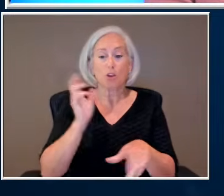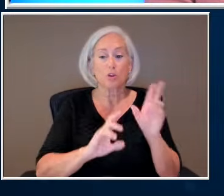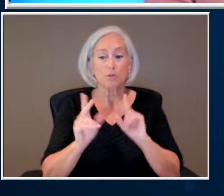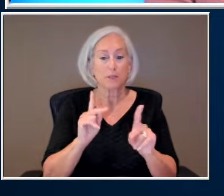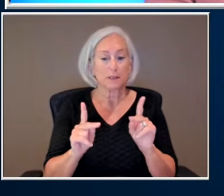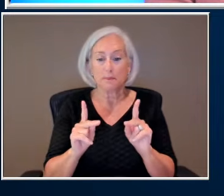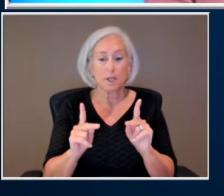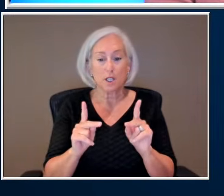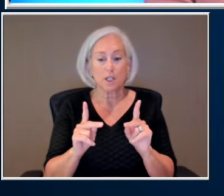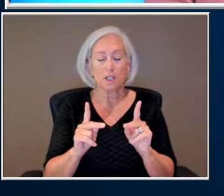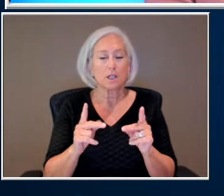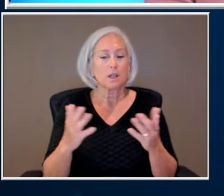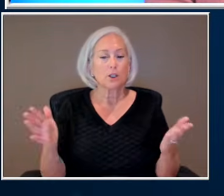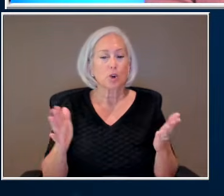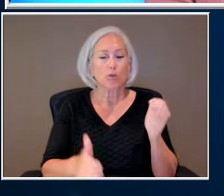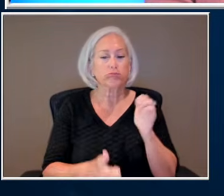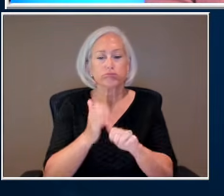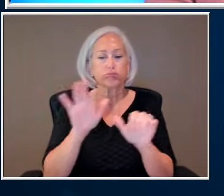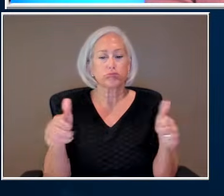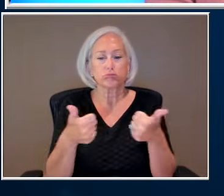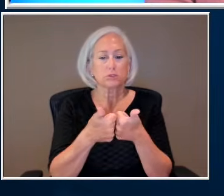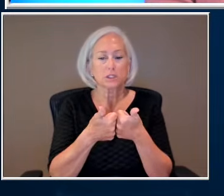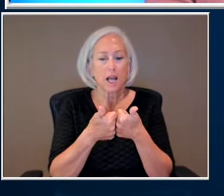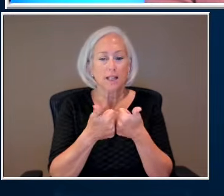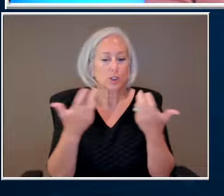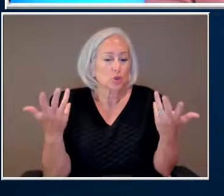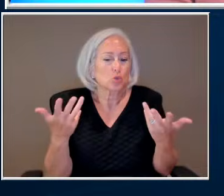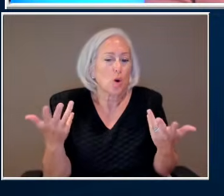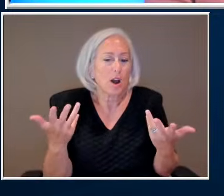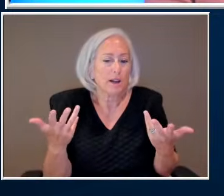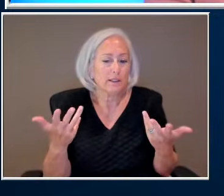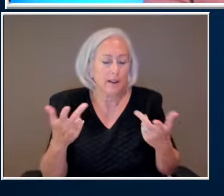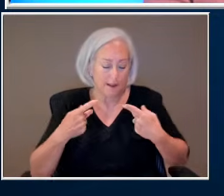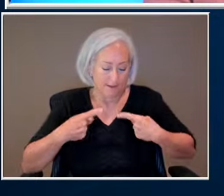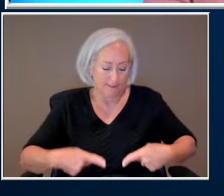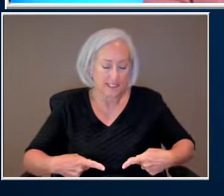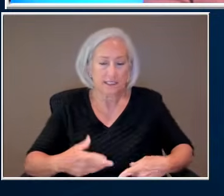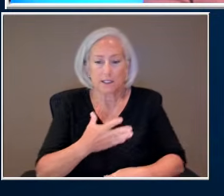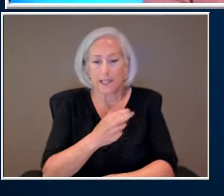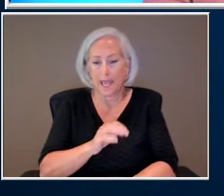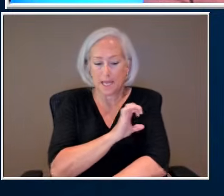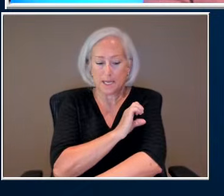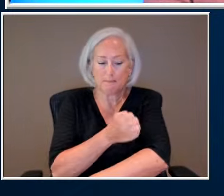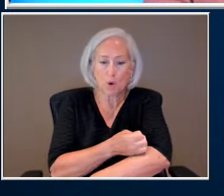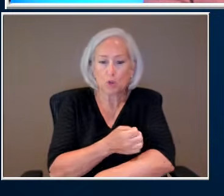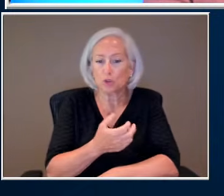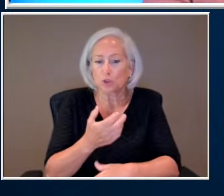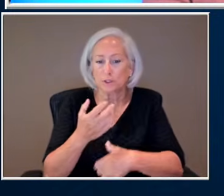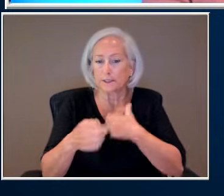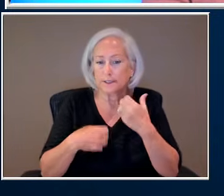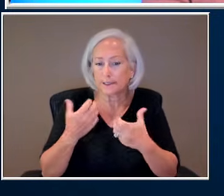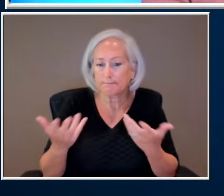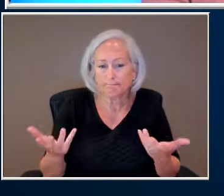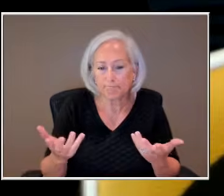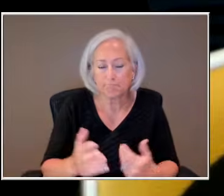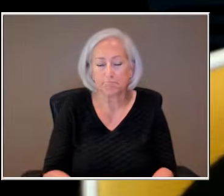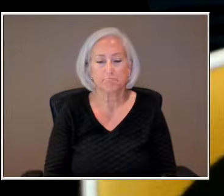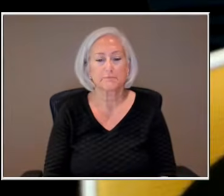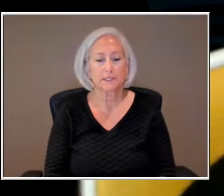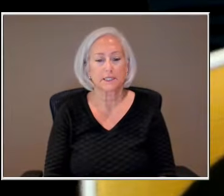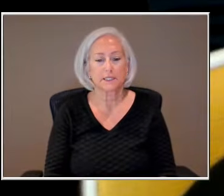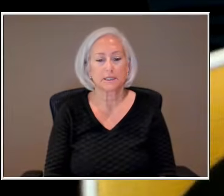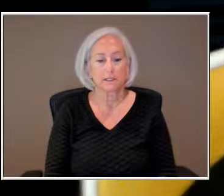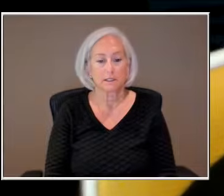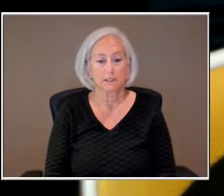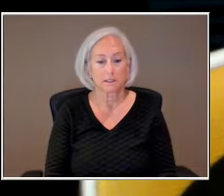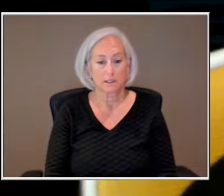faced physically and emotionally, and what would you say for somebody who might be facing similar challenges? Just